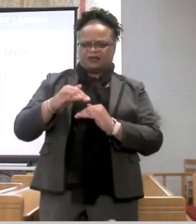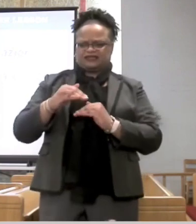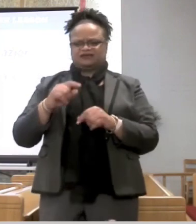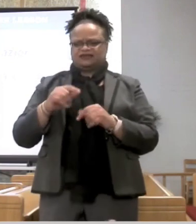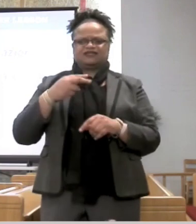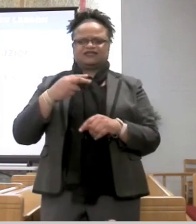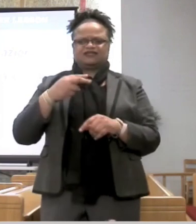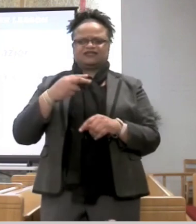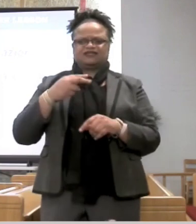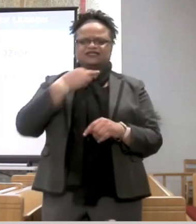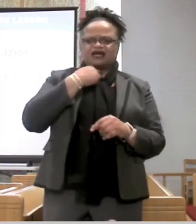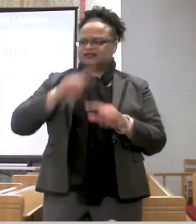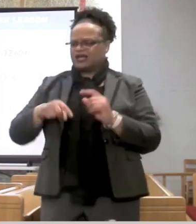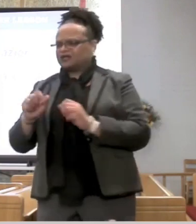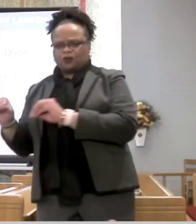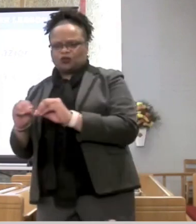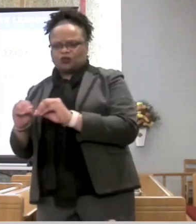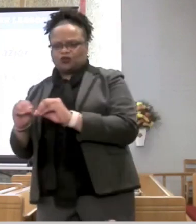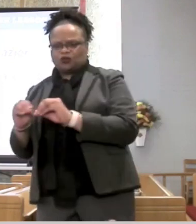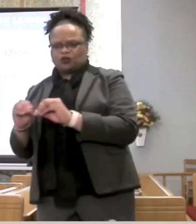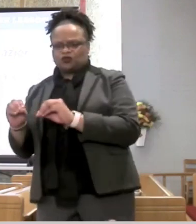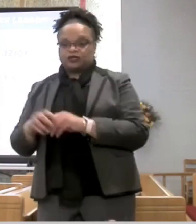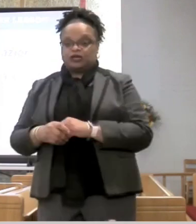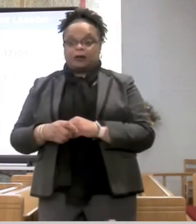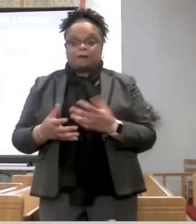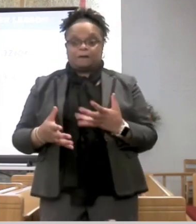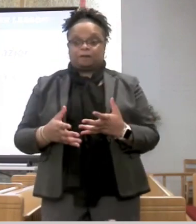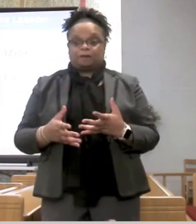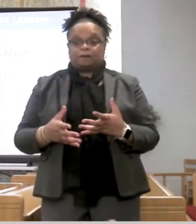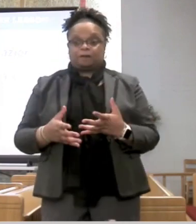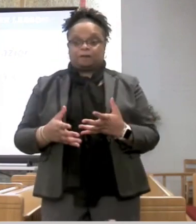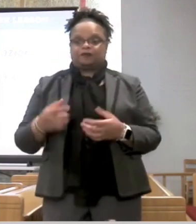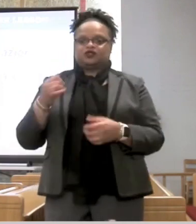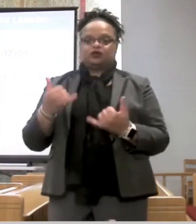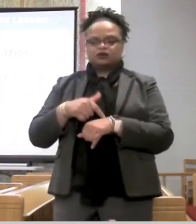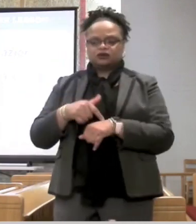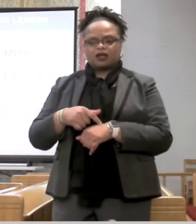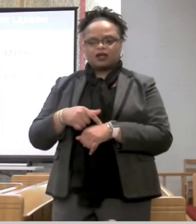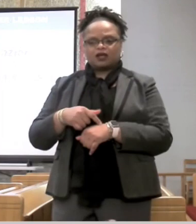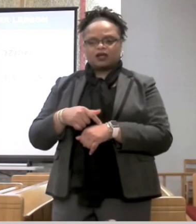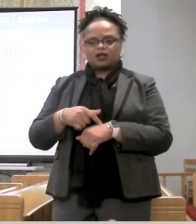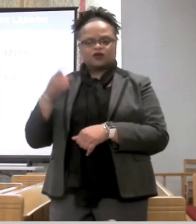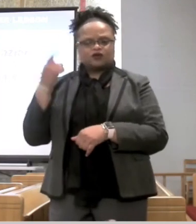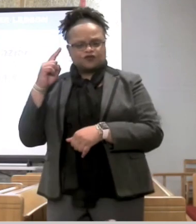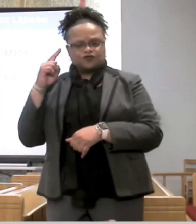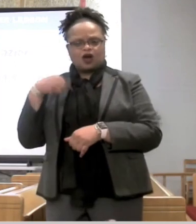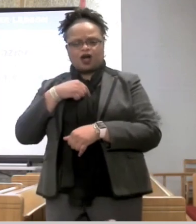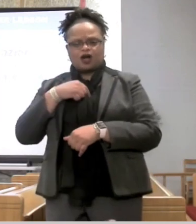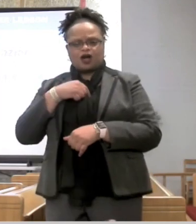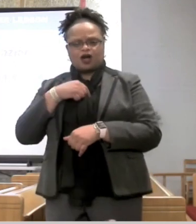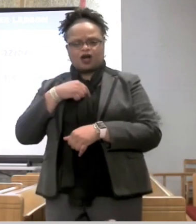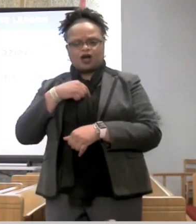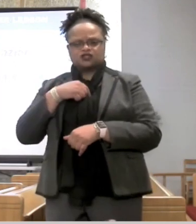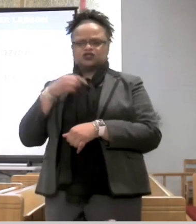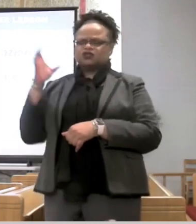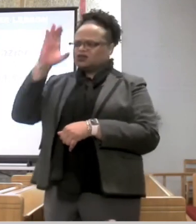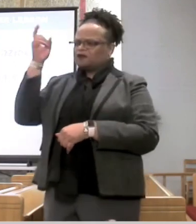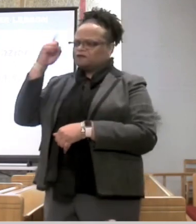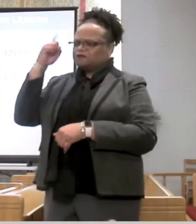are times when we might want to put everything that we know about the Lord down. But it's in those times we should actually seek